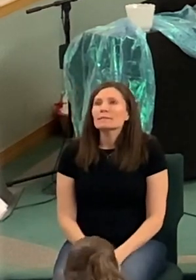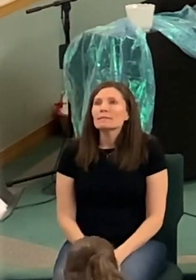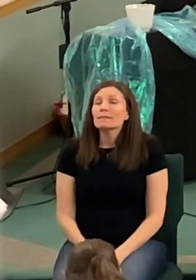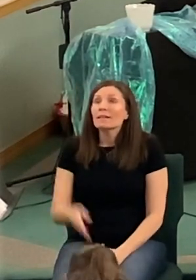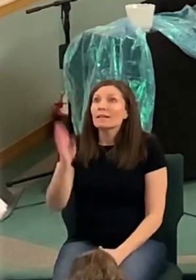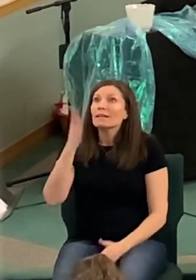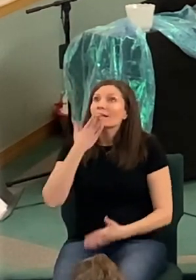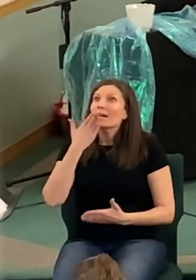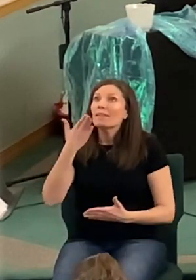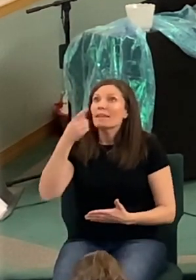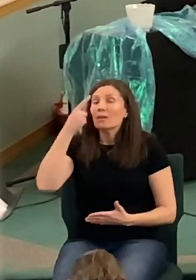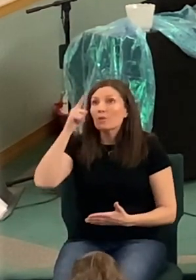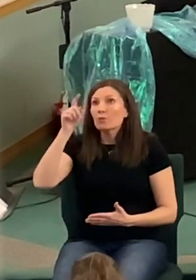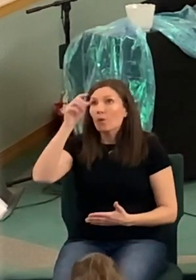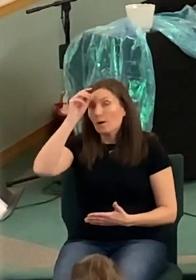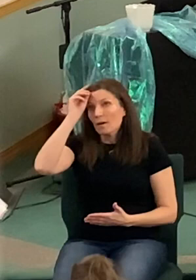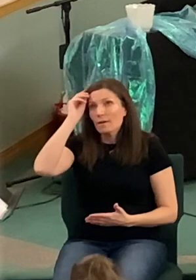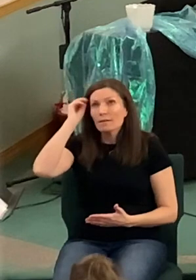God, thank you for